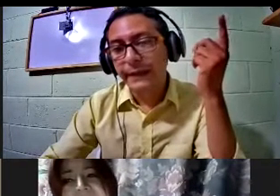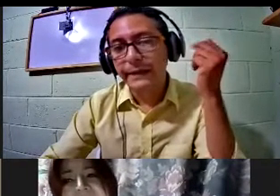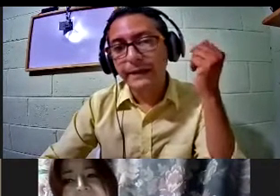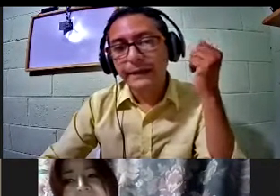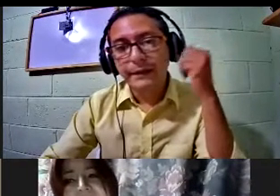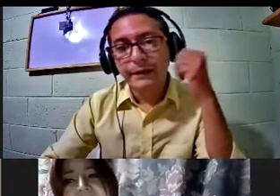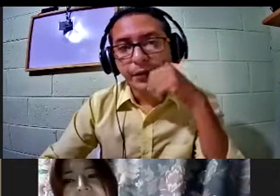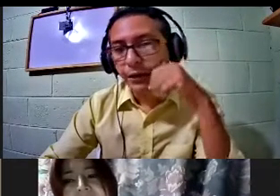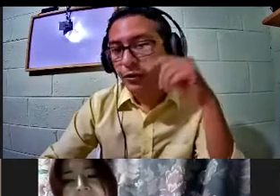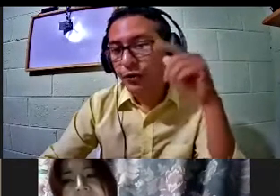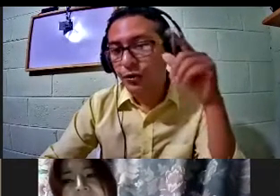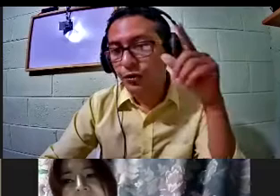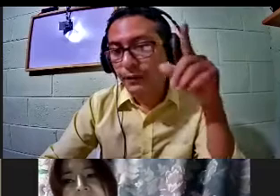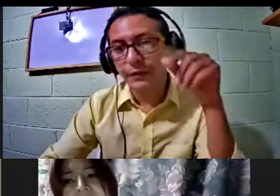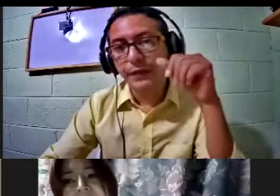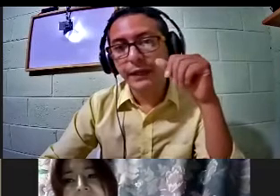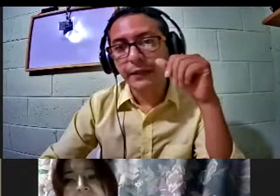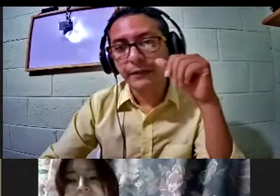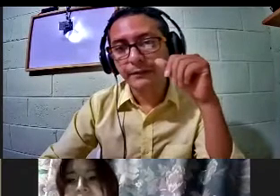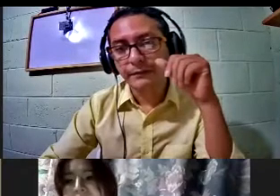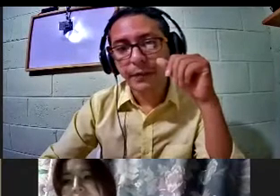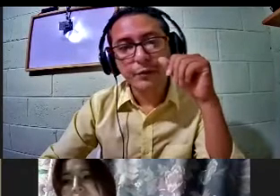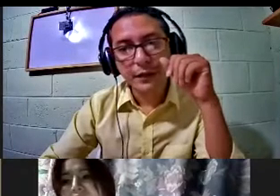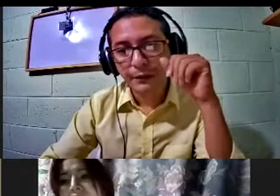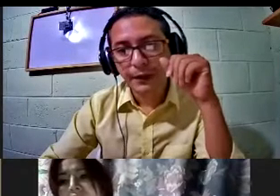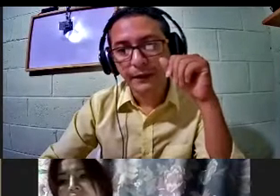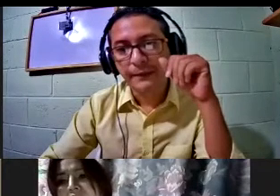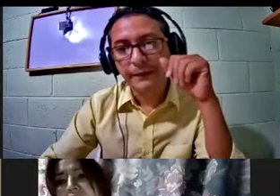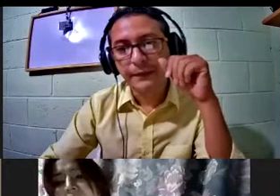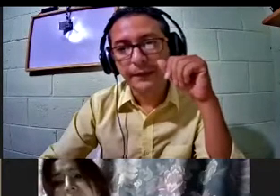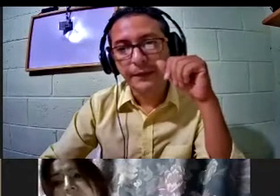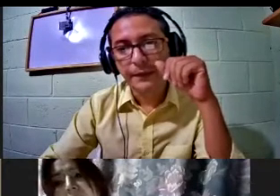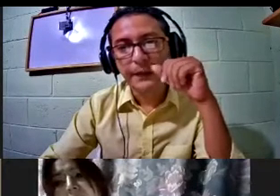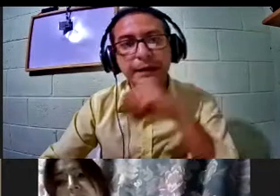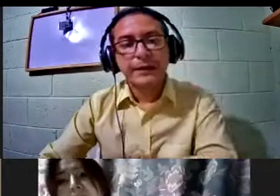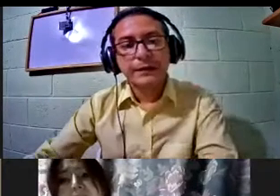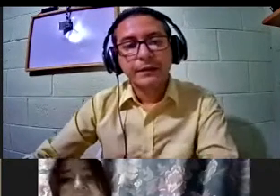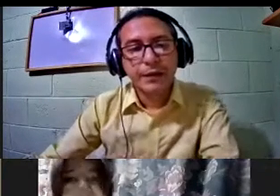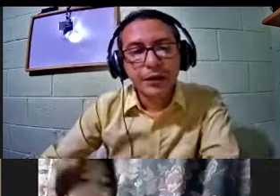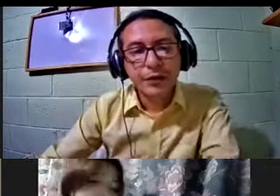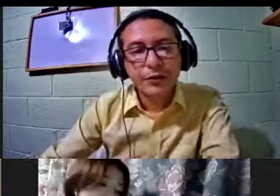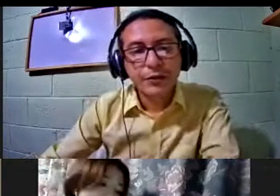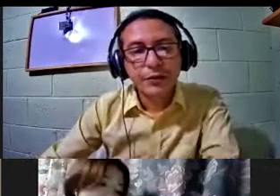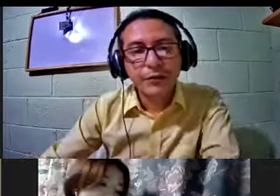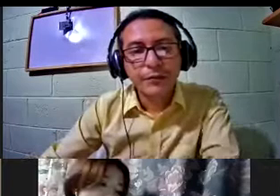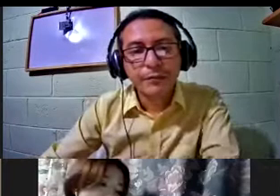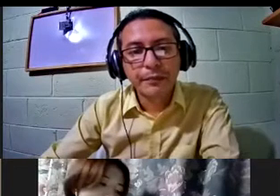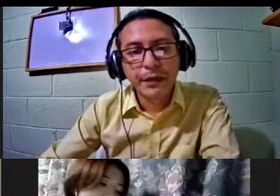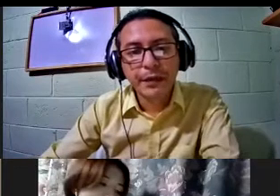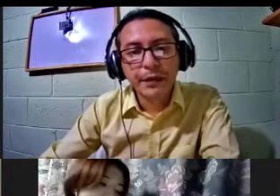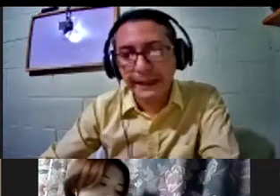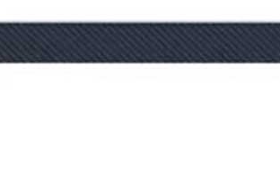Okay, we are going to use the manual right now. Vamos al manual, okay? We go to page